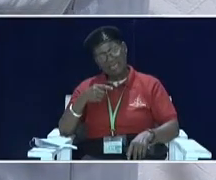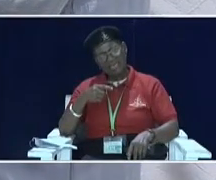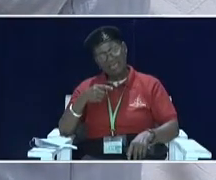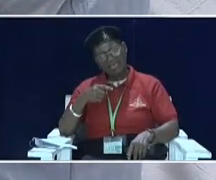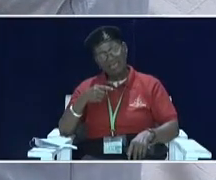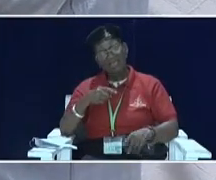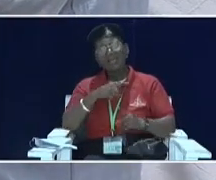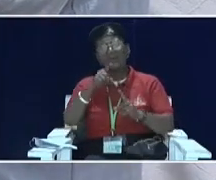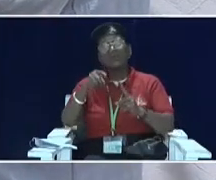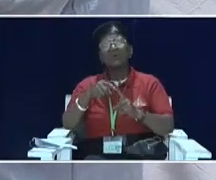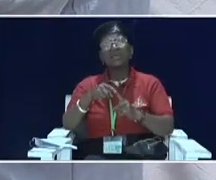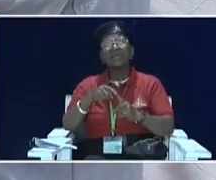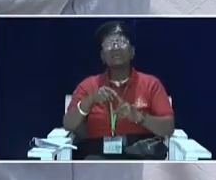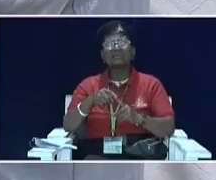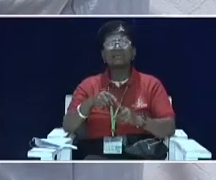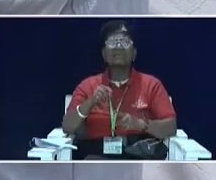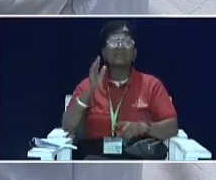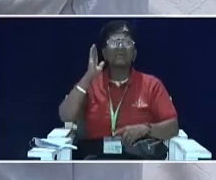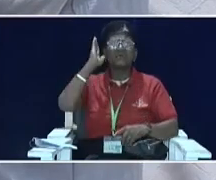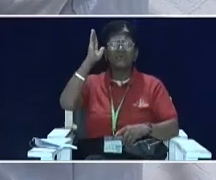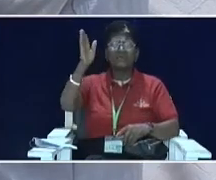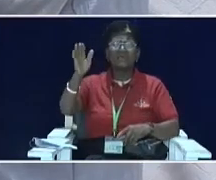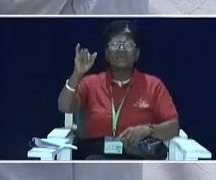when will I share my own testimony?